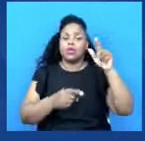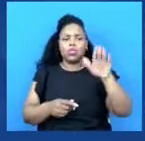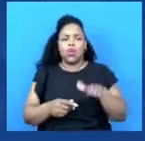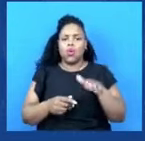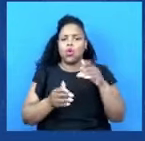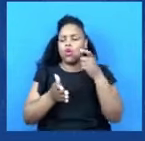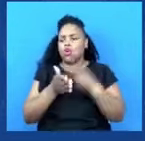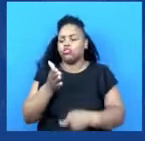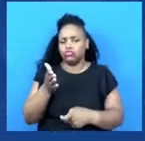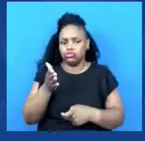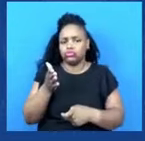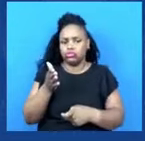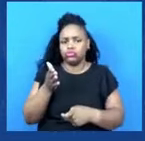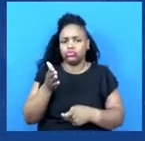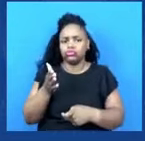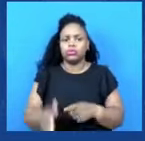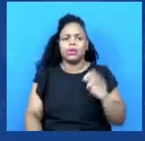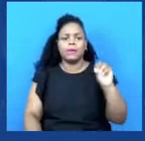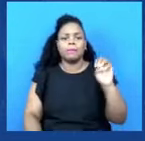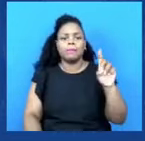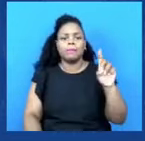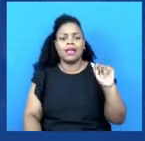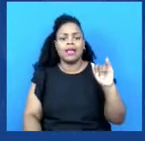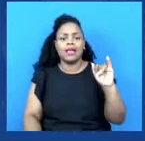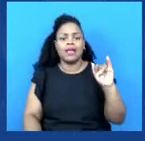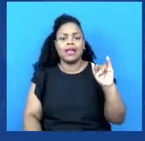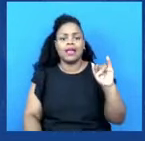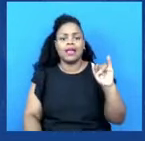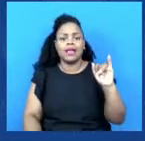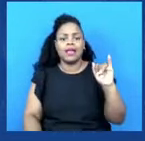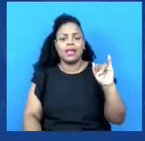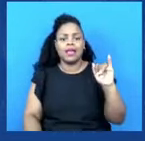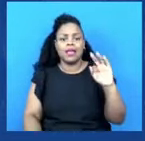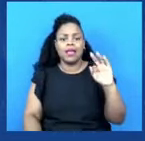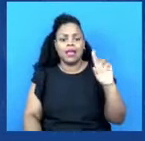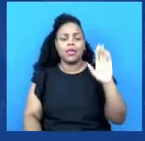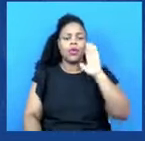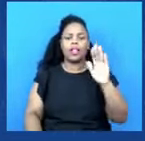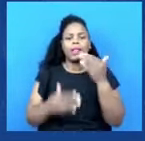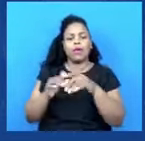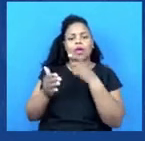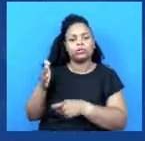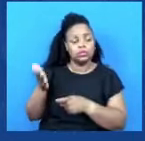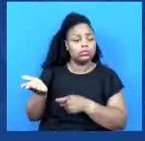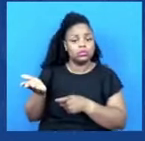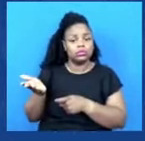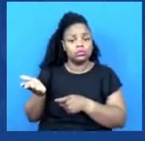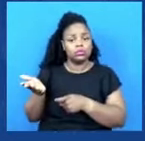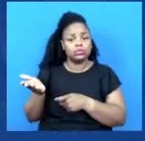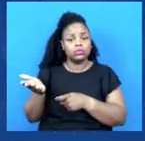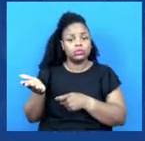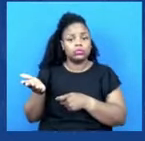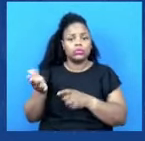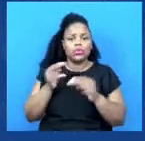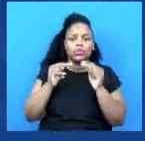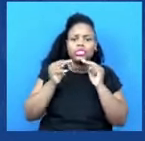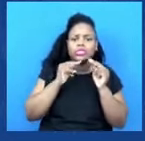from the Medicare than the following amount for those things. As I said before, the only